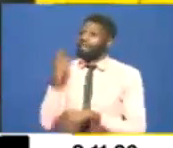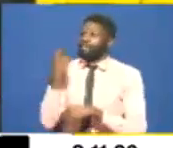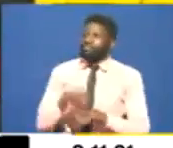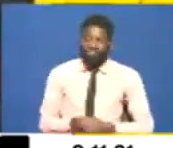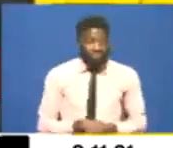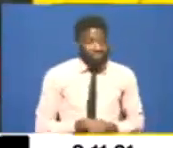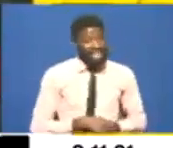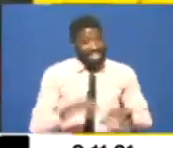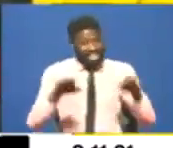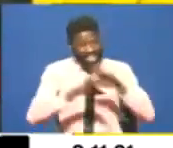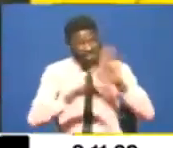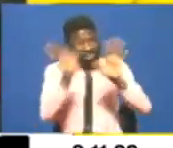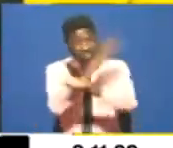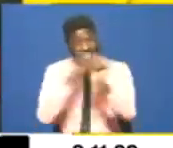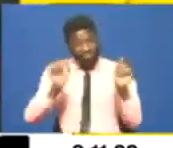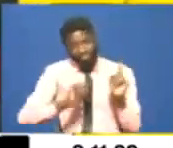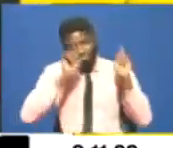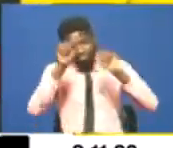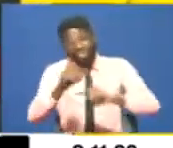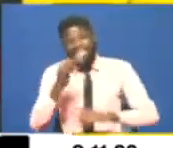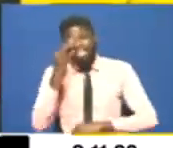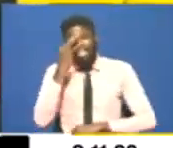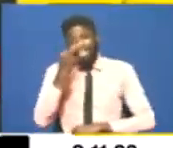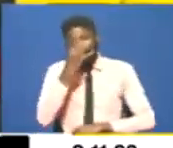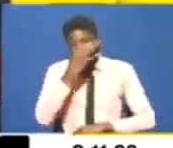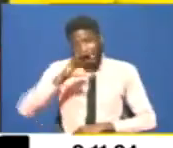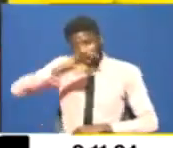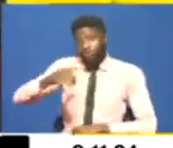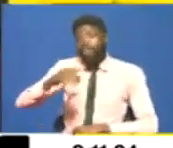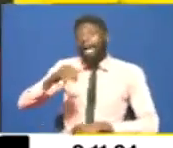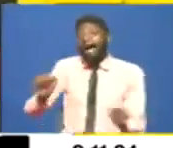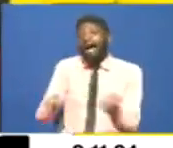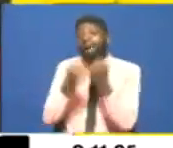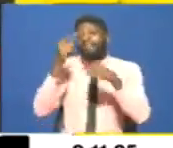to Nyeri County comes just a week after that of Raila Odinga. For Sunday.